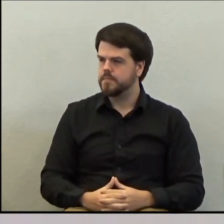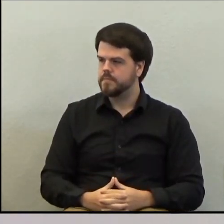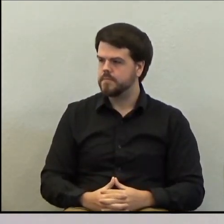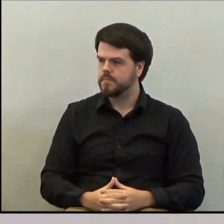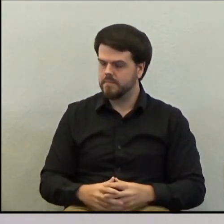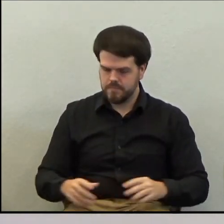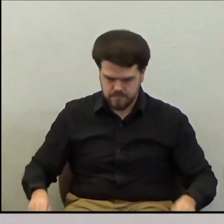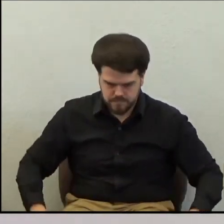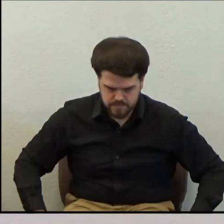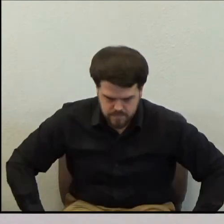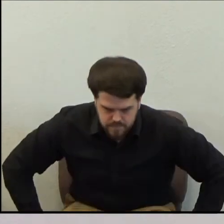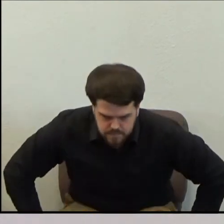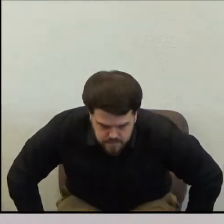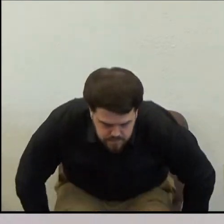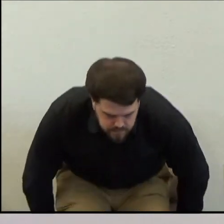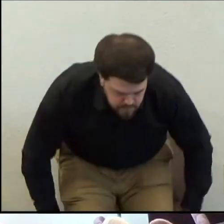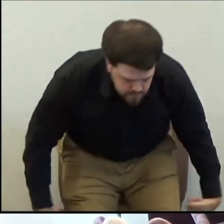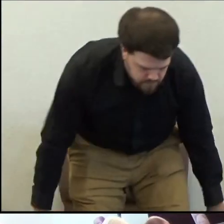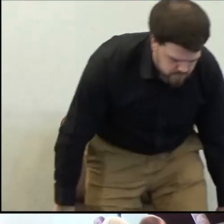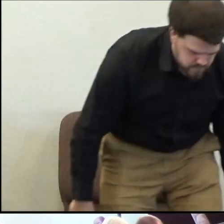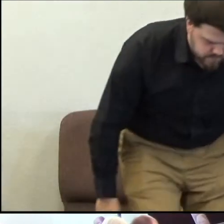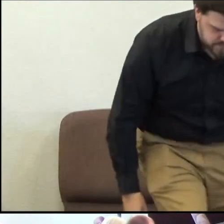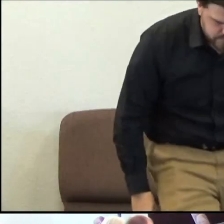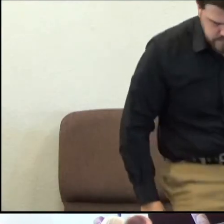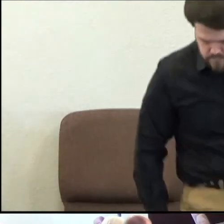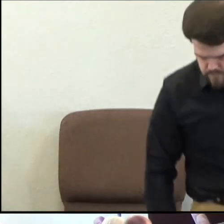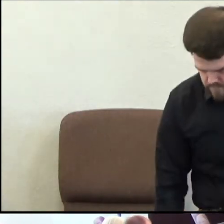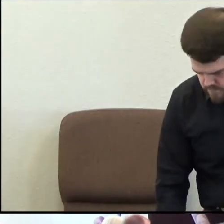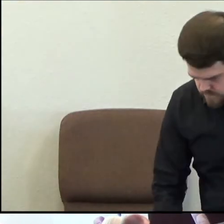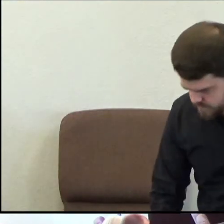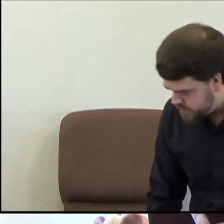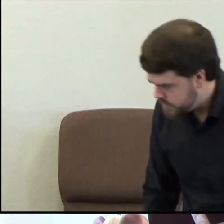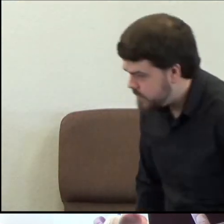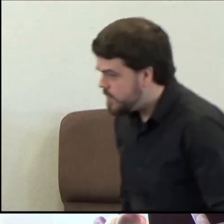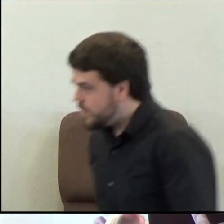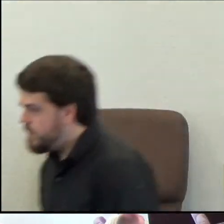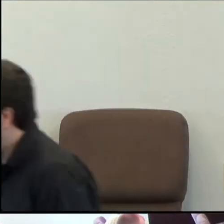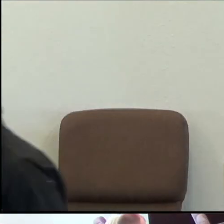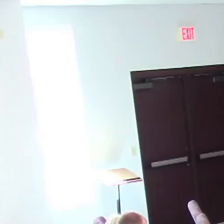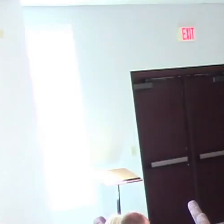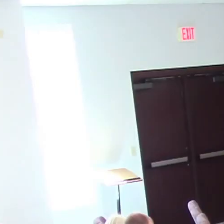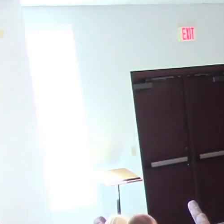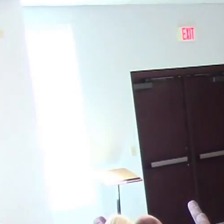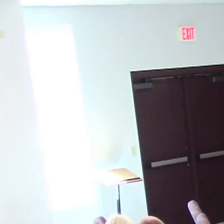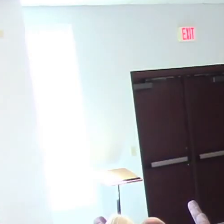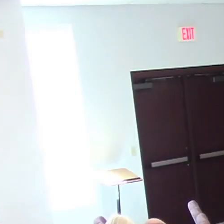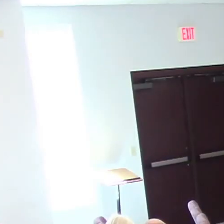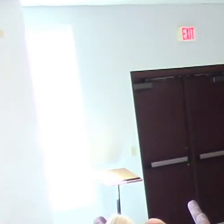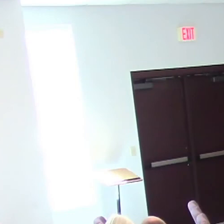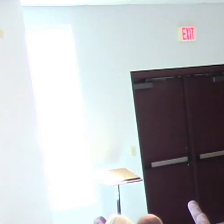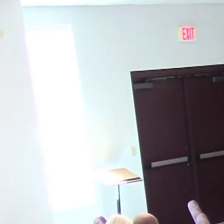I invite you for our concluding hymn today to turn to number 498, Jesus, What a Friend for